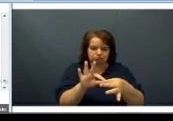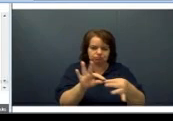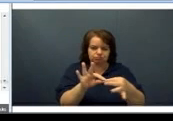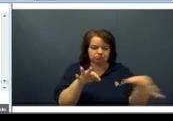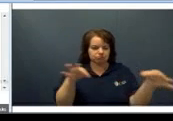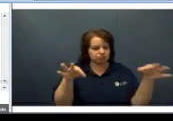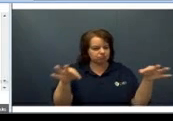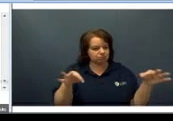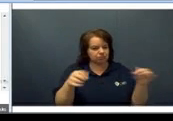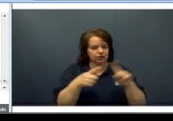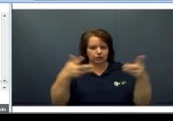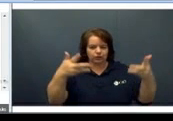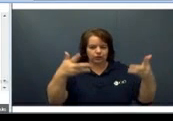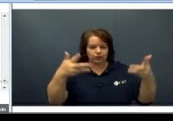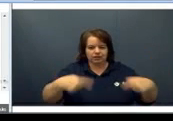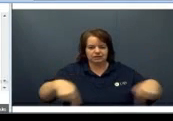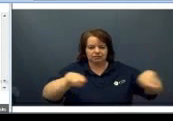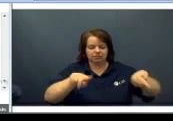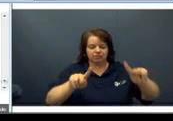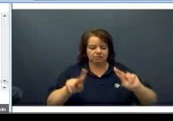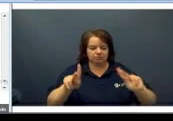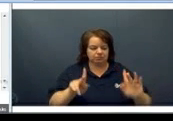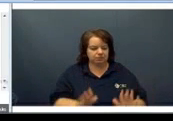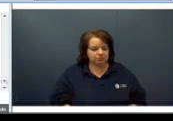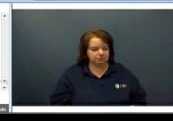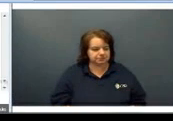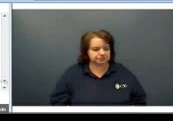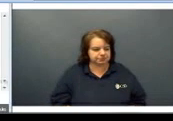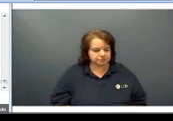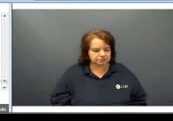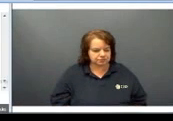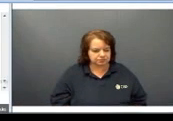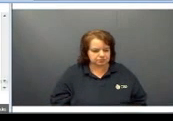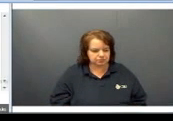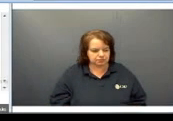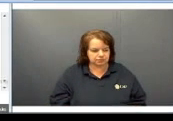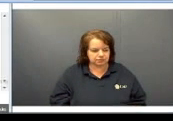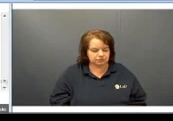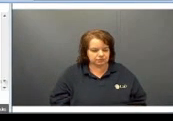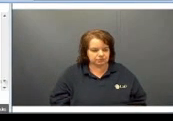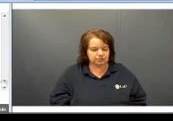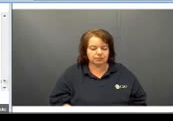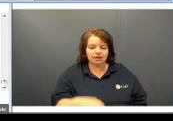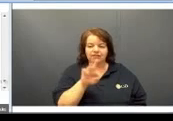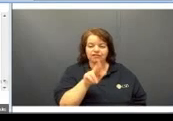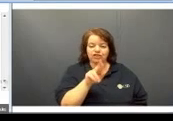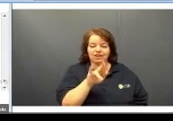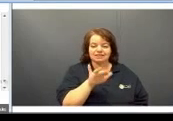your question and pose it to the appropriate presenter.